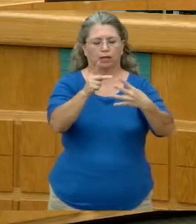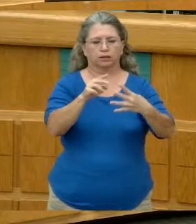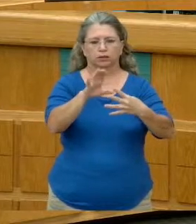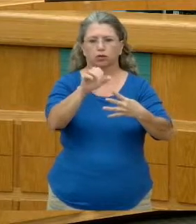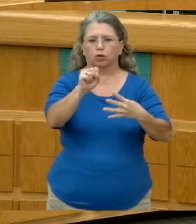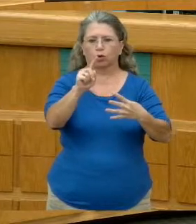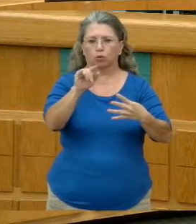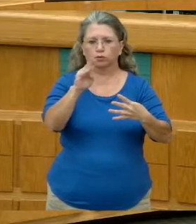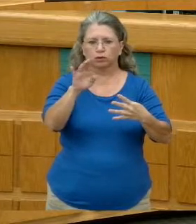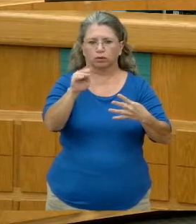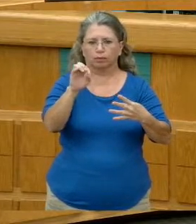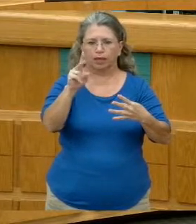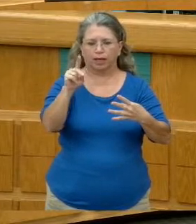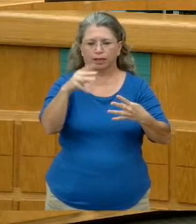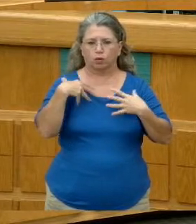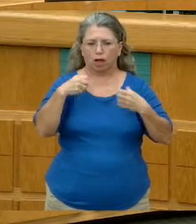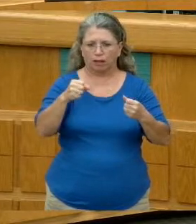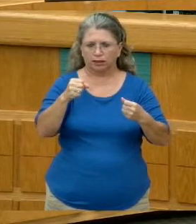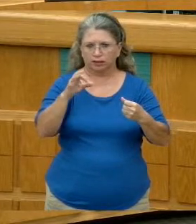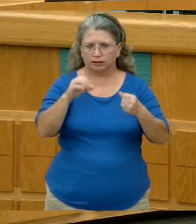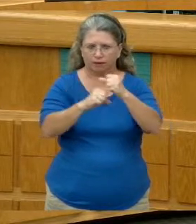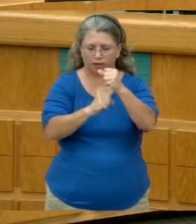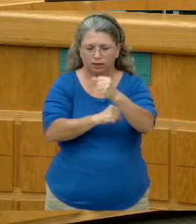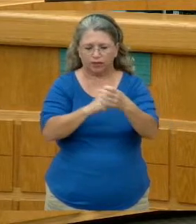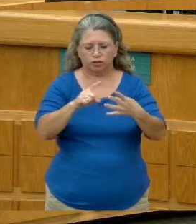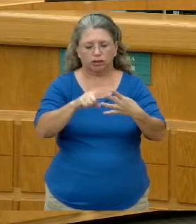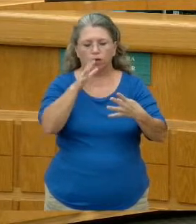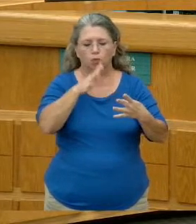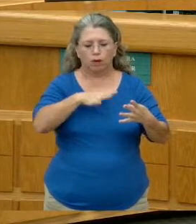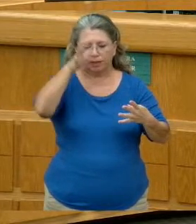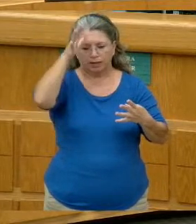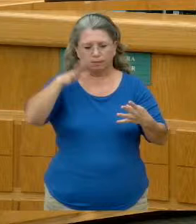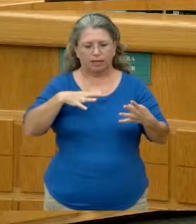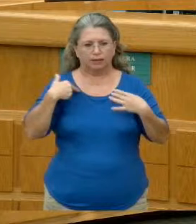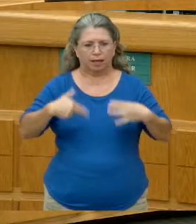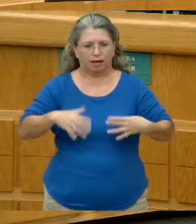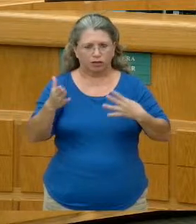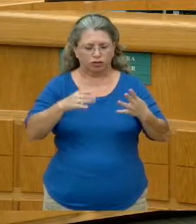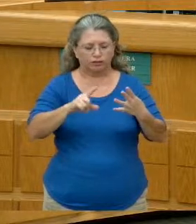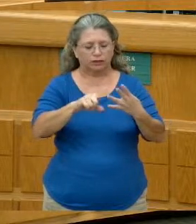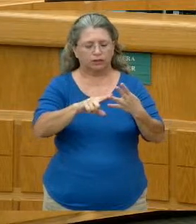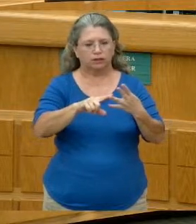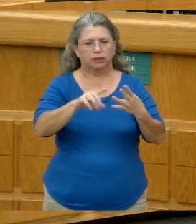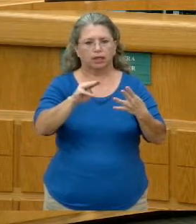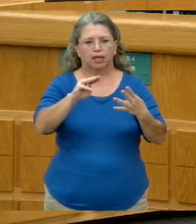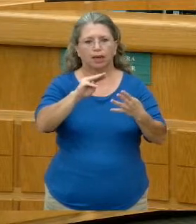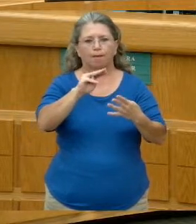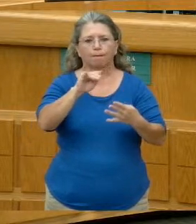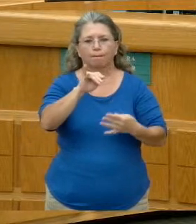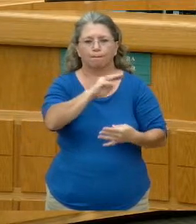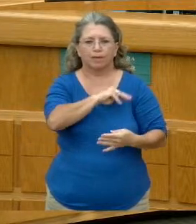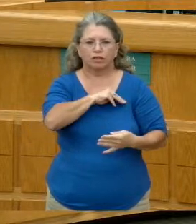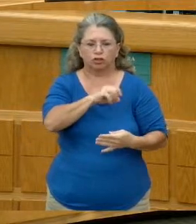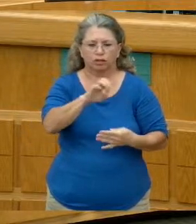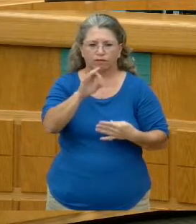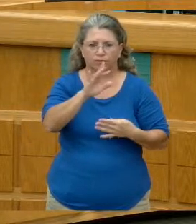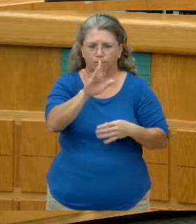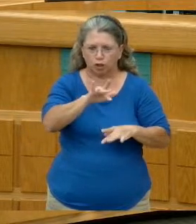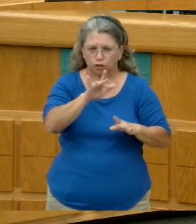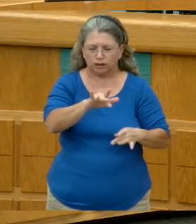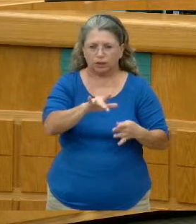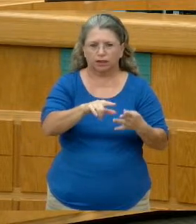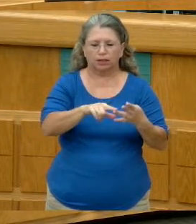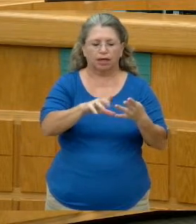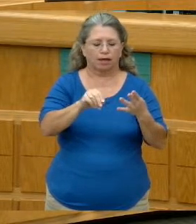Foundation, the Women's and Men's Health Services of the Coastal Bend, Mission of Mercy Medical Center, and Amistad